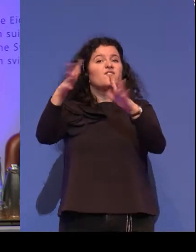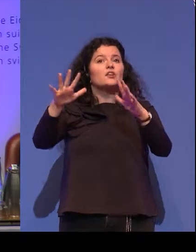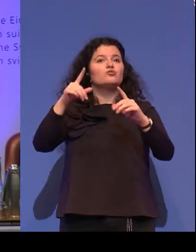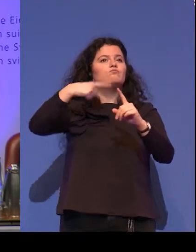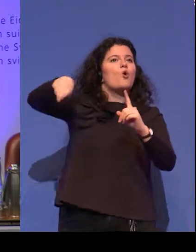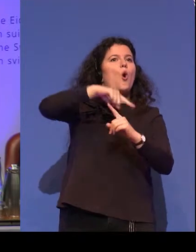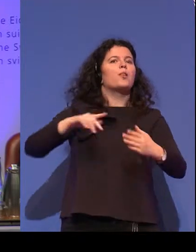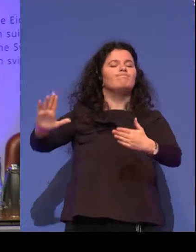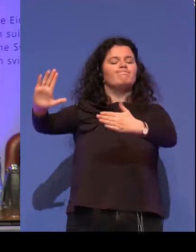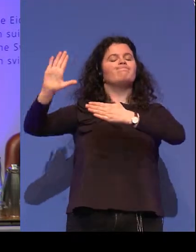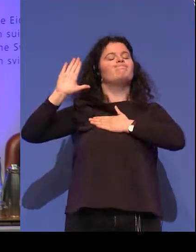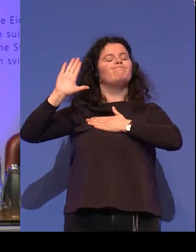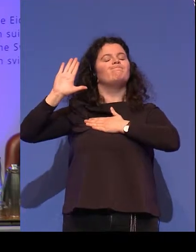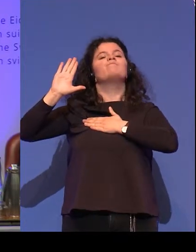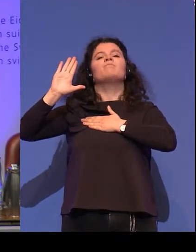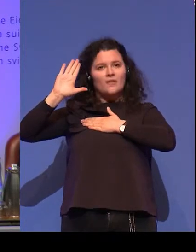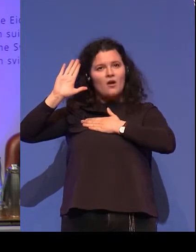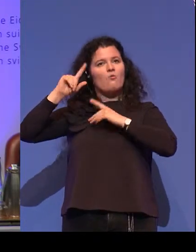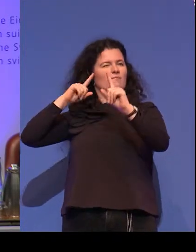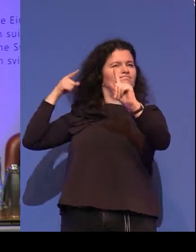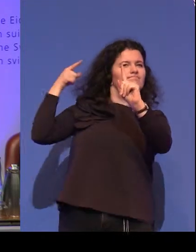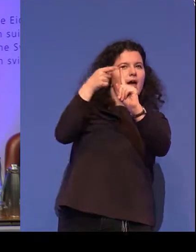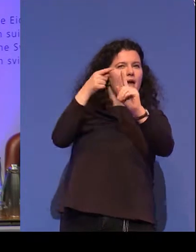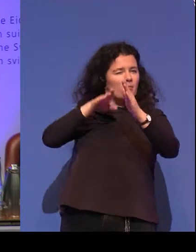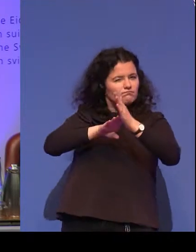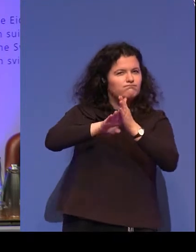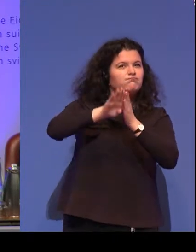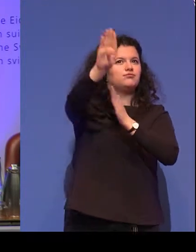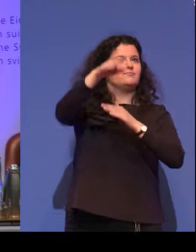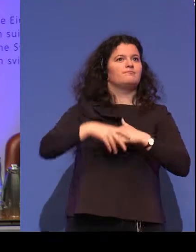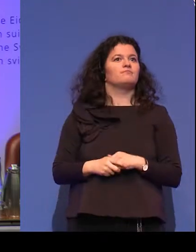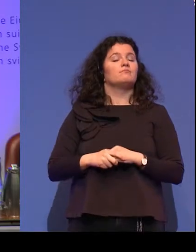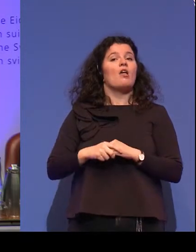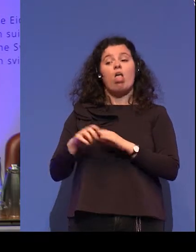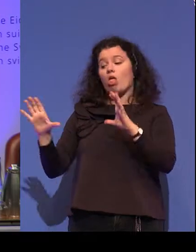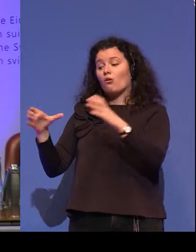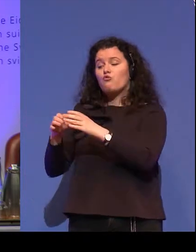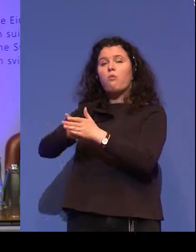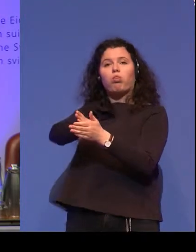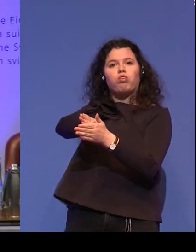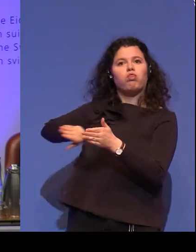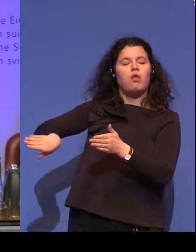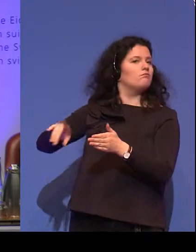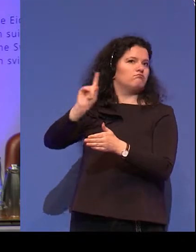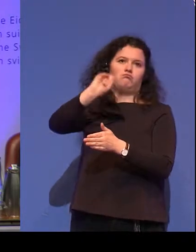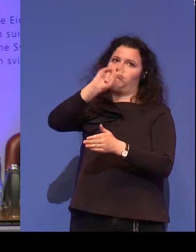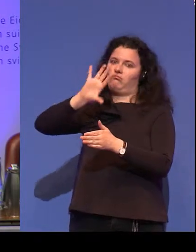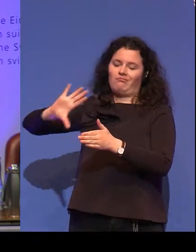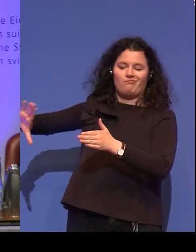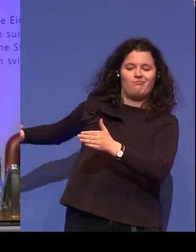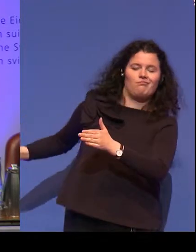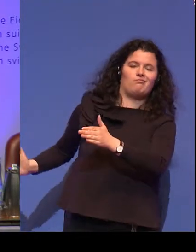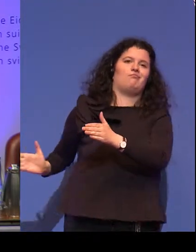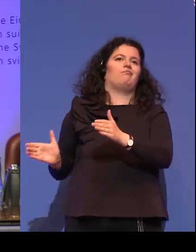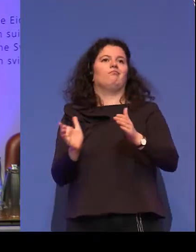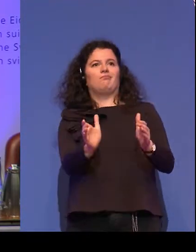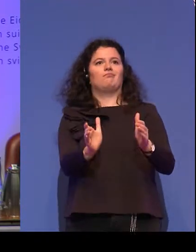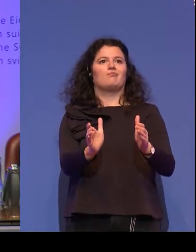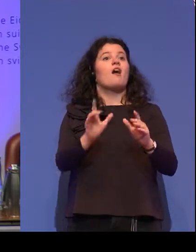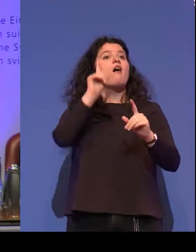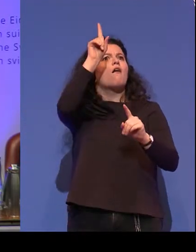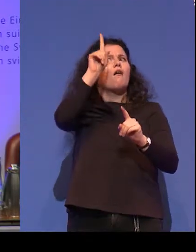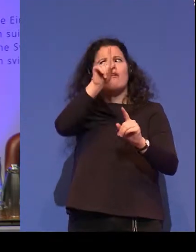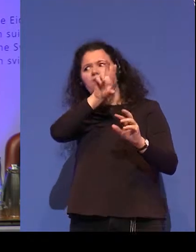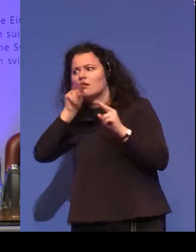behind and to endeavor to reach the furthest behind first in our efforts to reduce poverty. And that